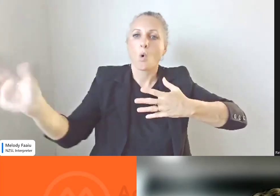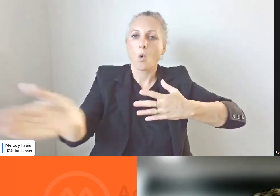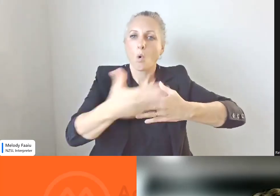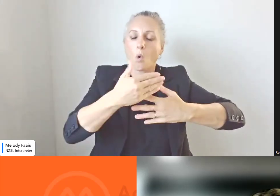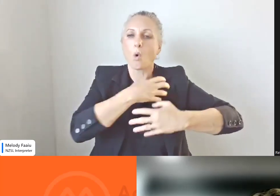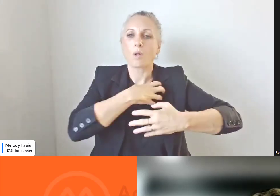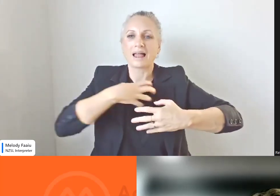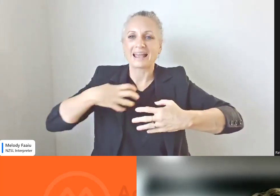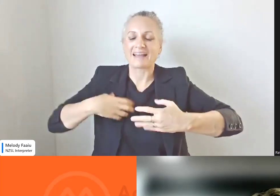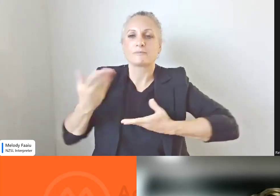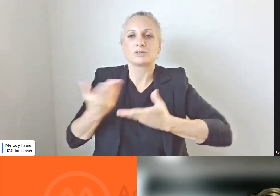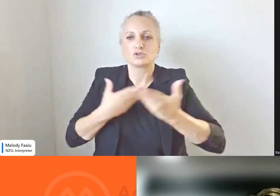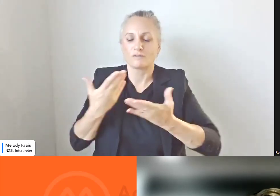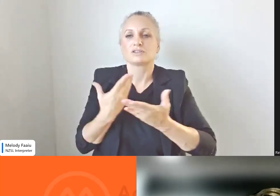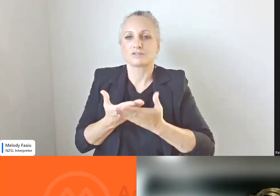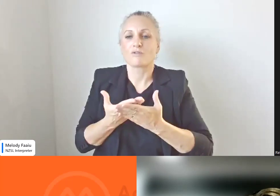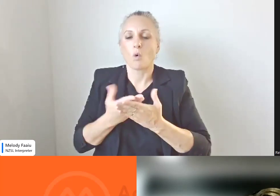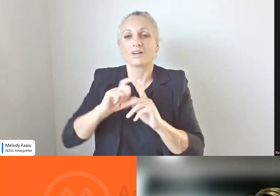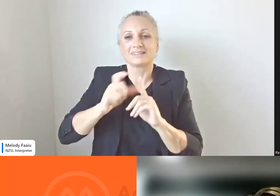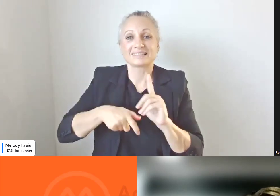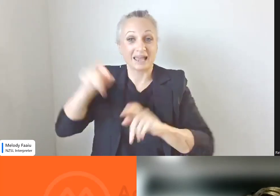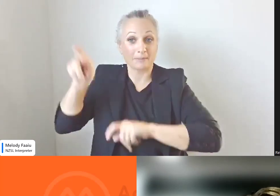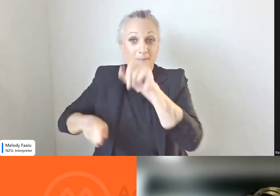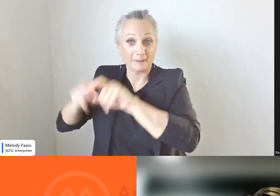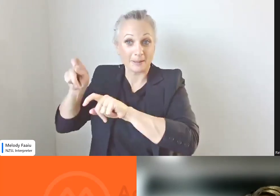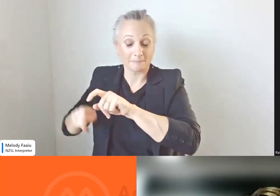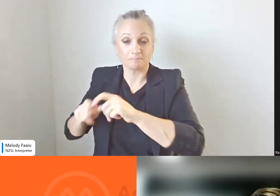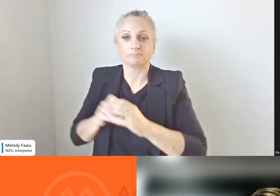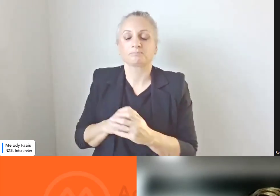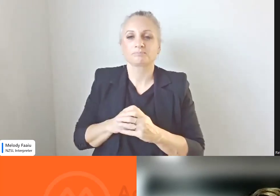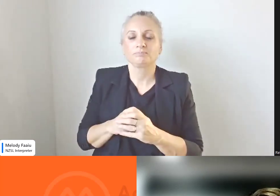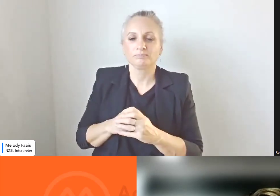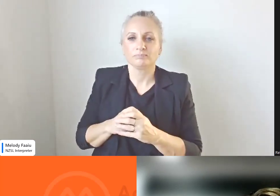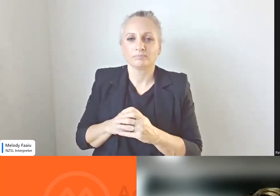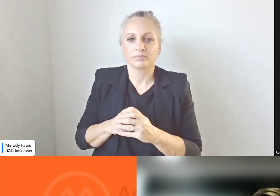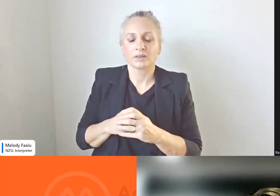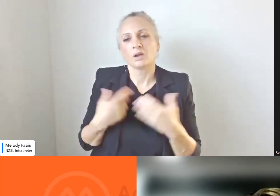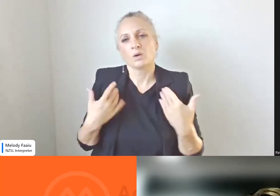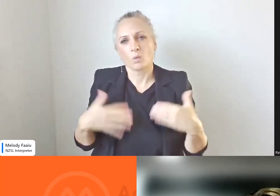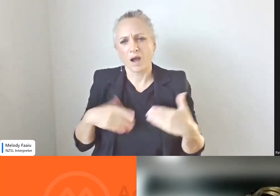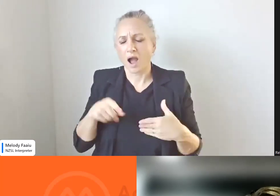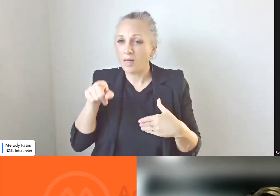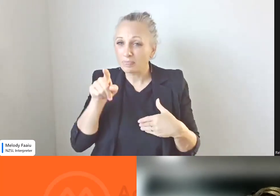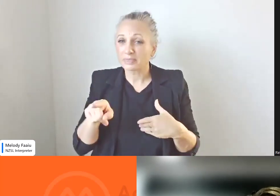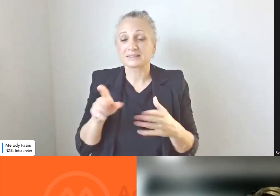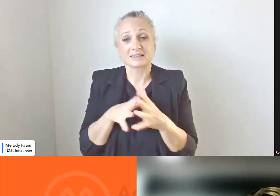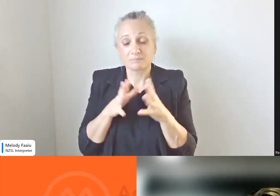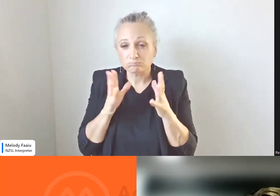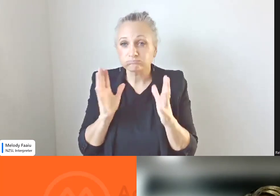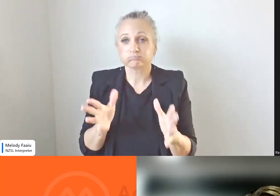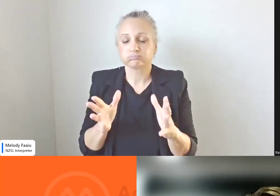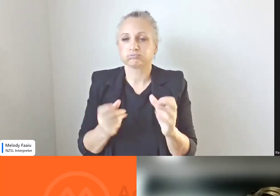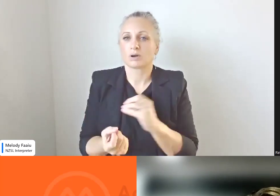people. And that comes with a real opportunity to make it easy